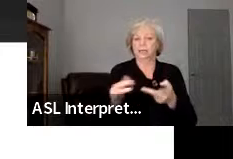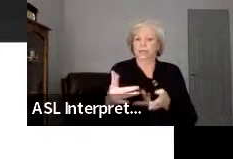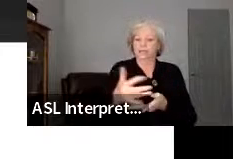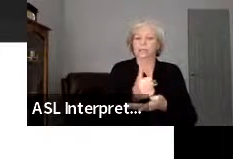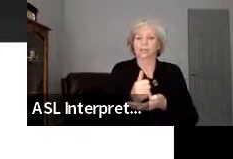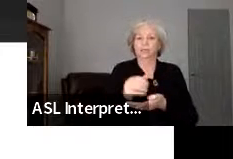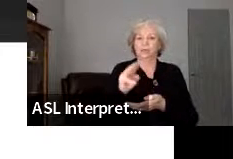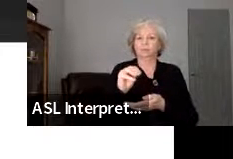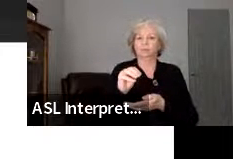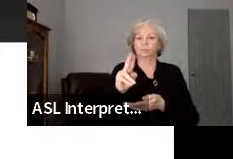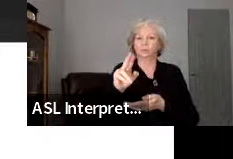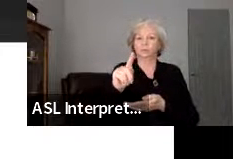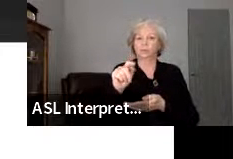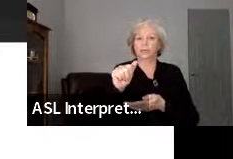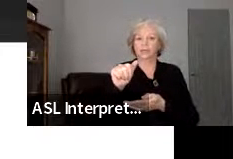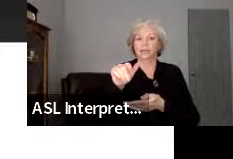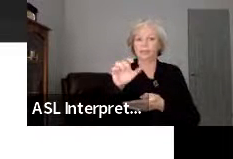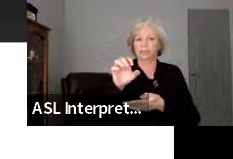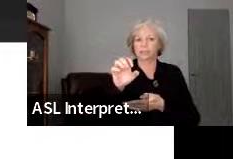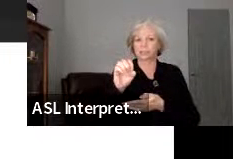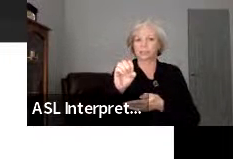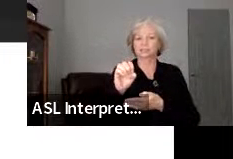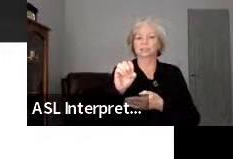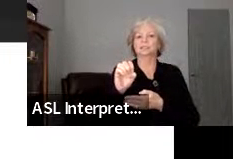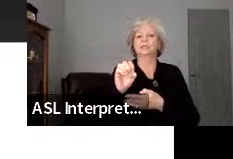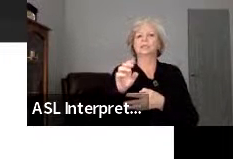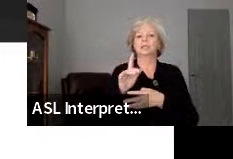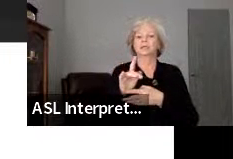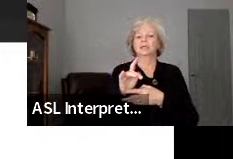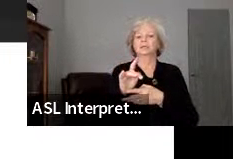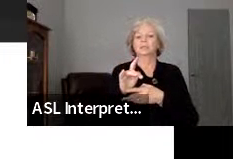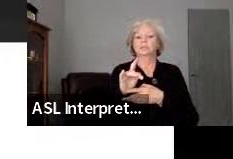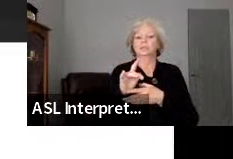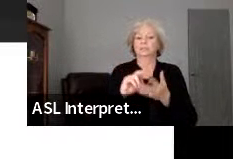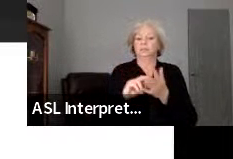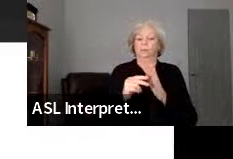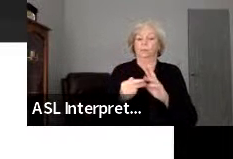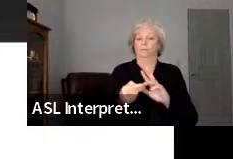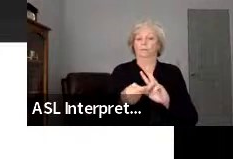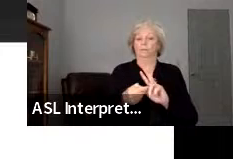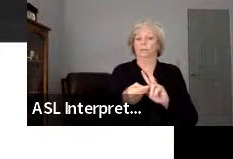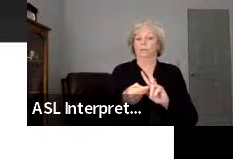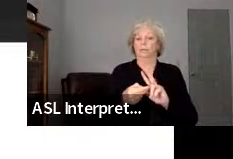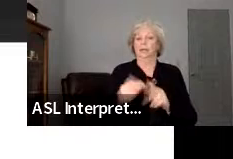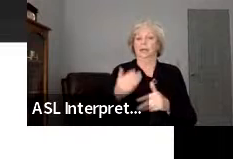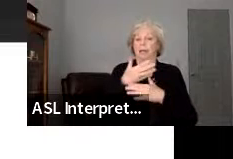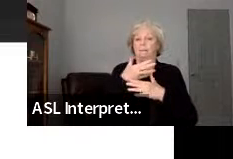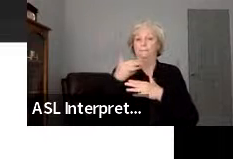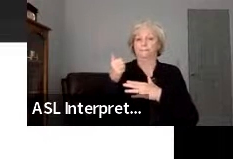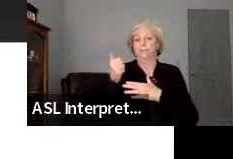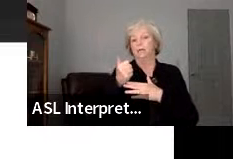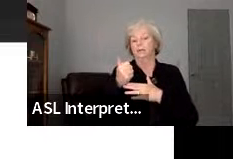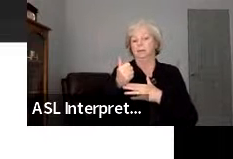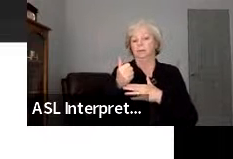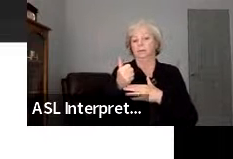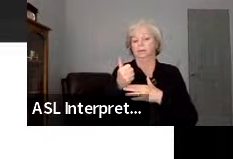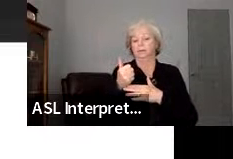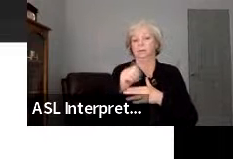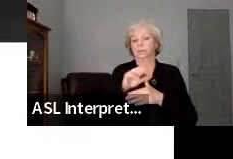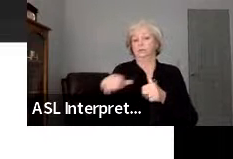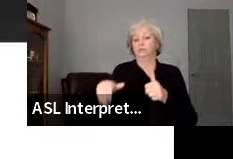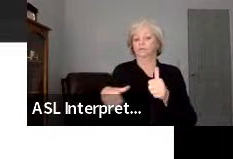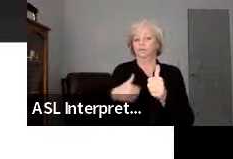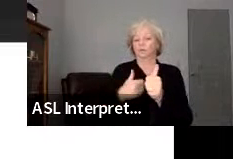the virus that suggests that it may be better at avoiding our immune responses,